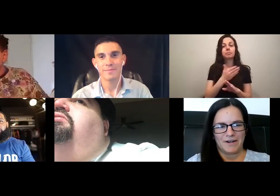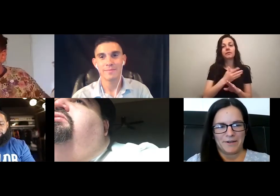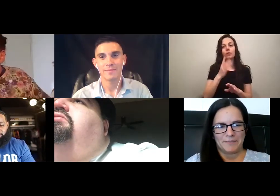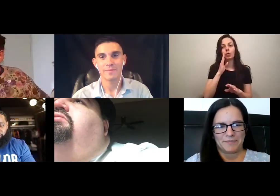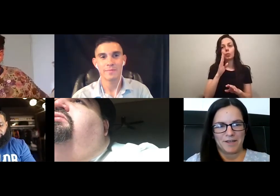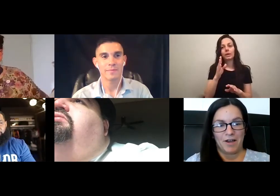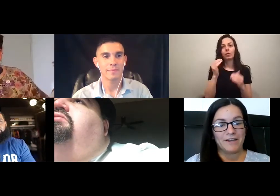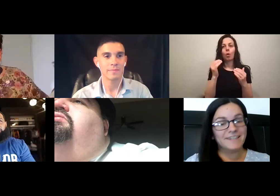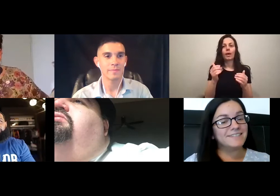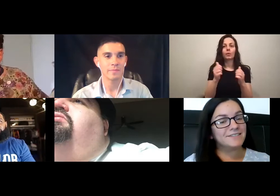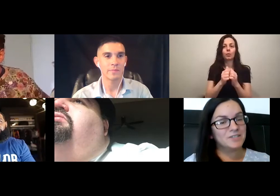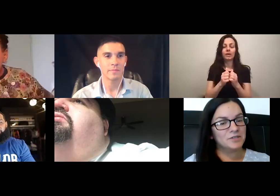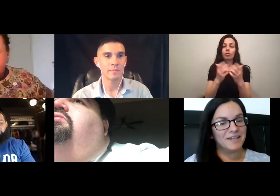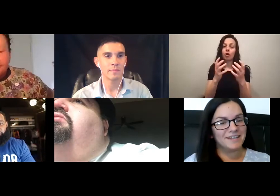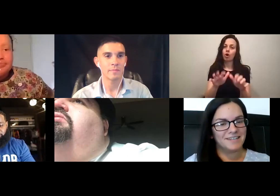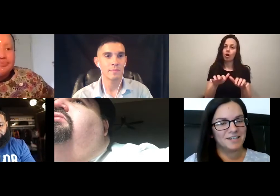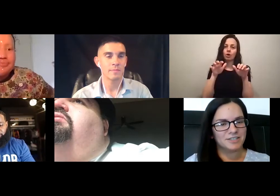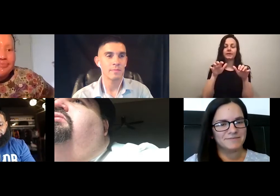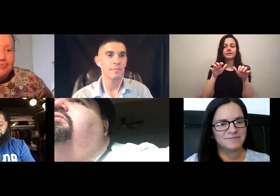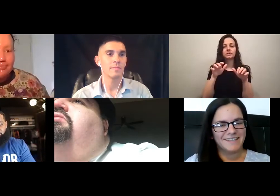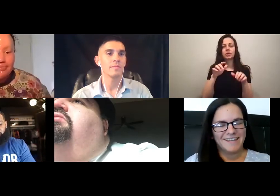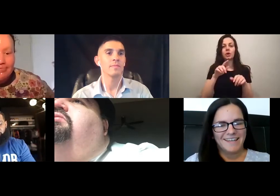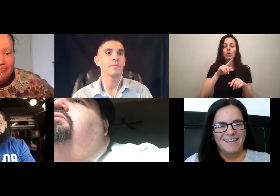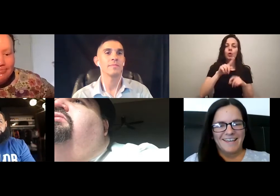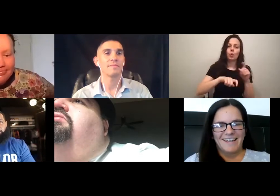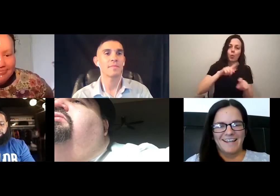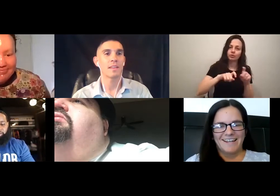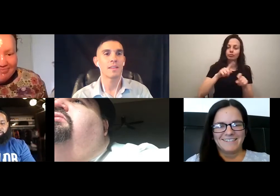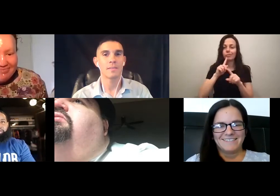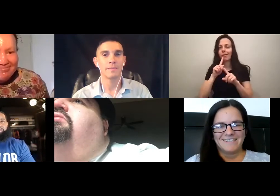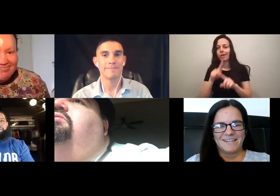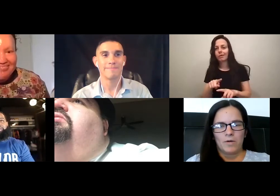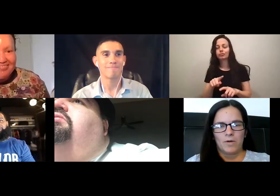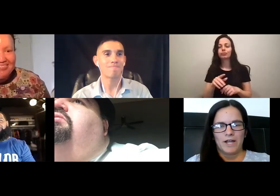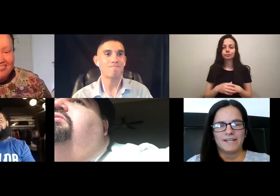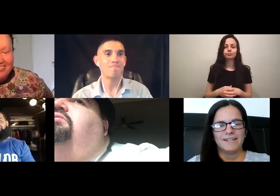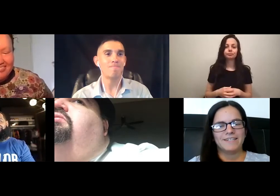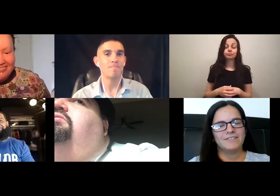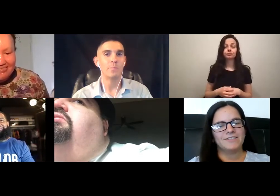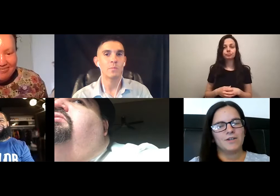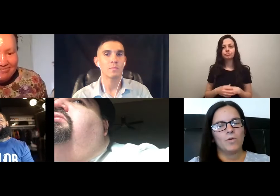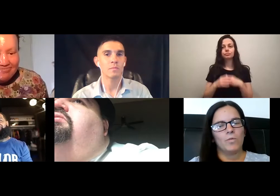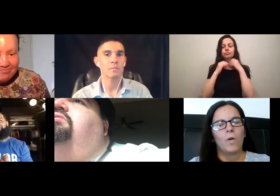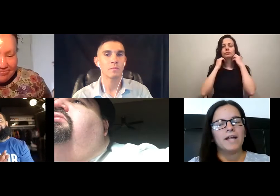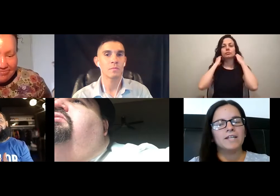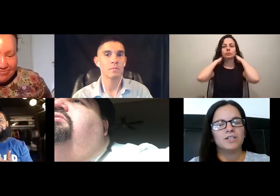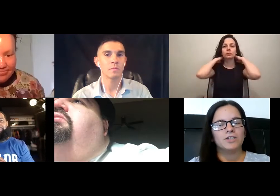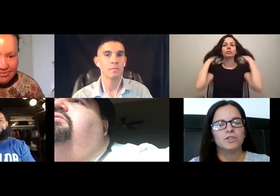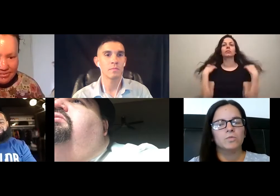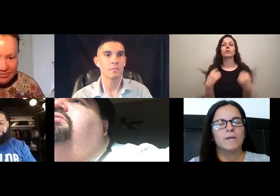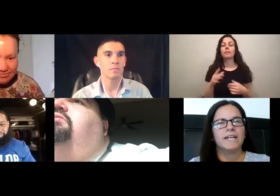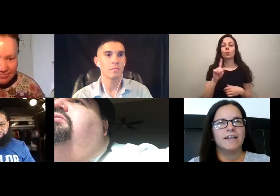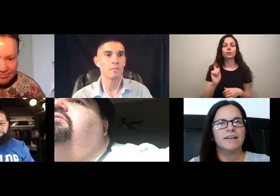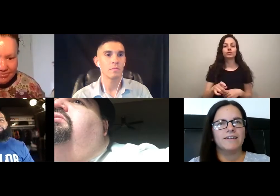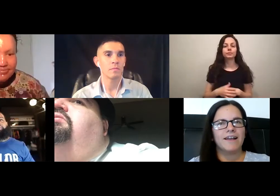our audience Q&A session. And it is, what